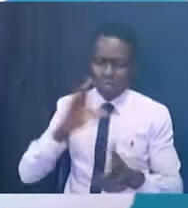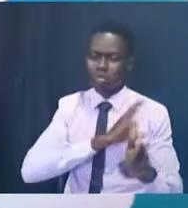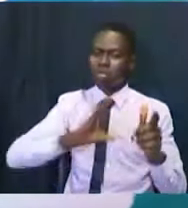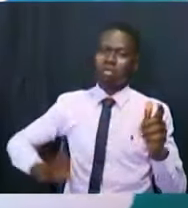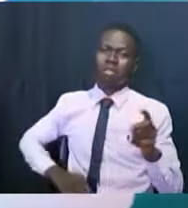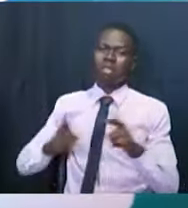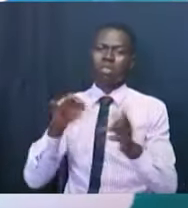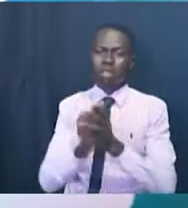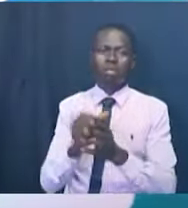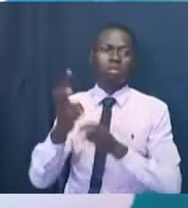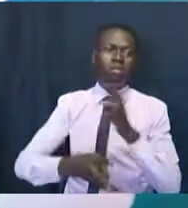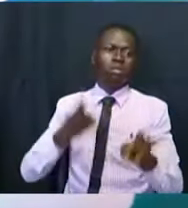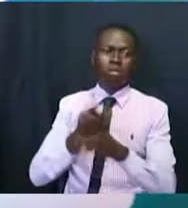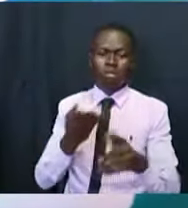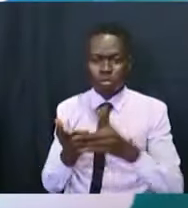be saved.